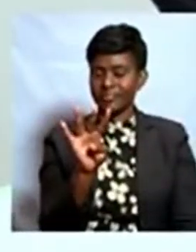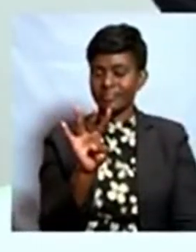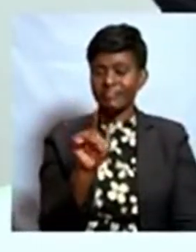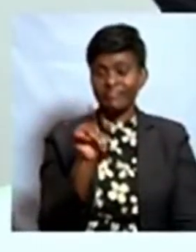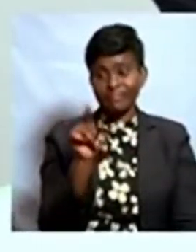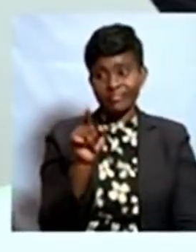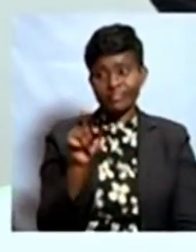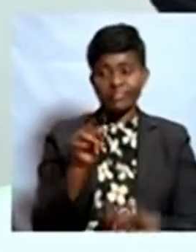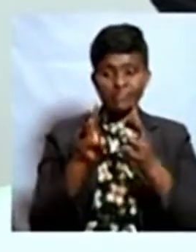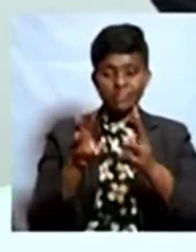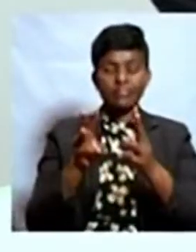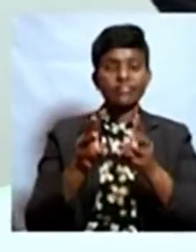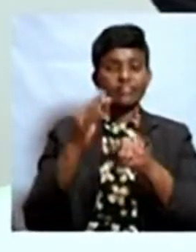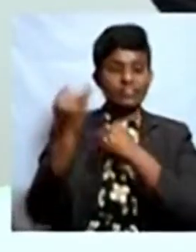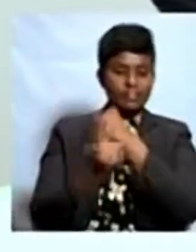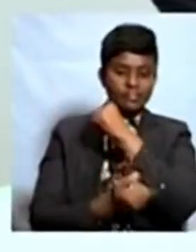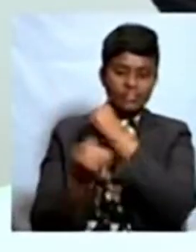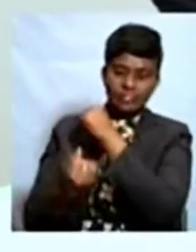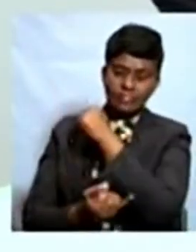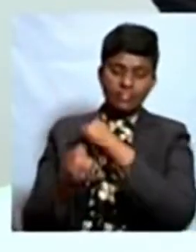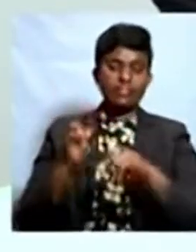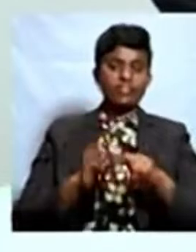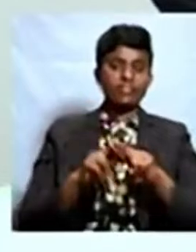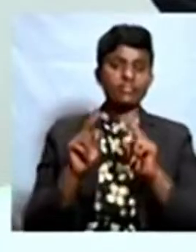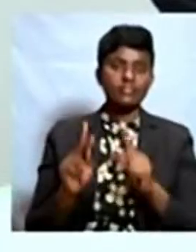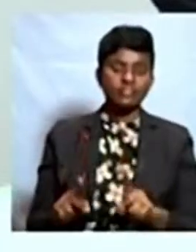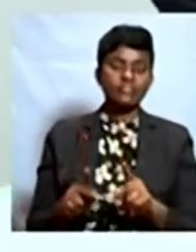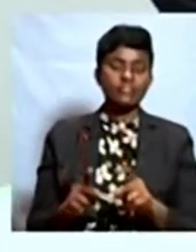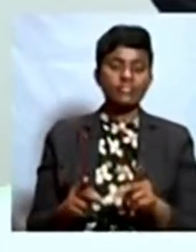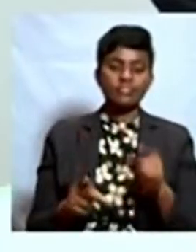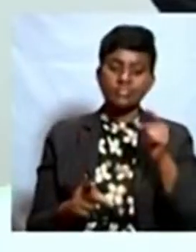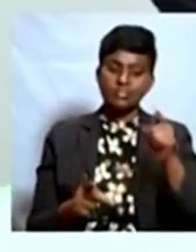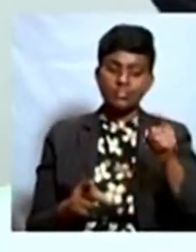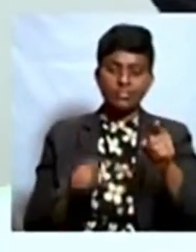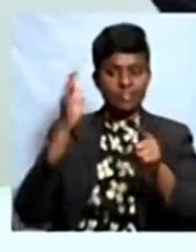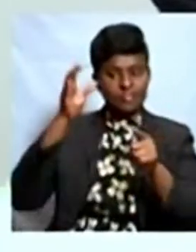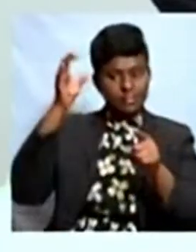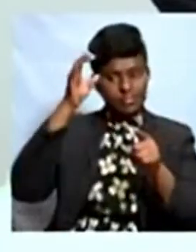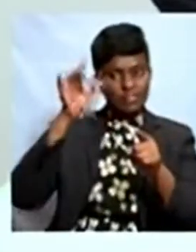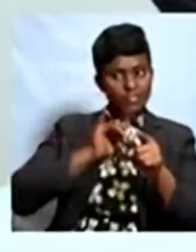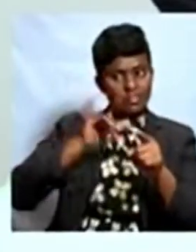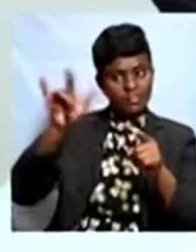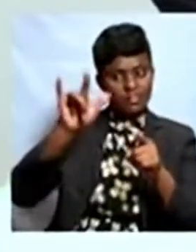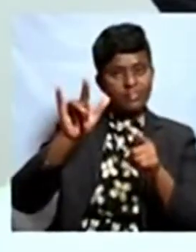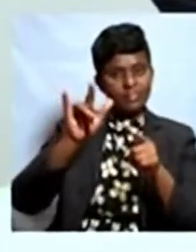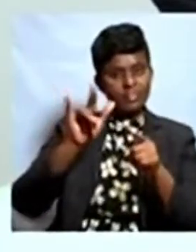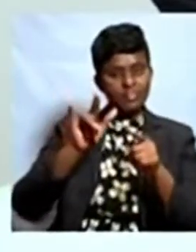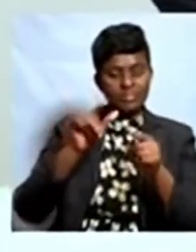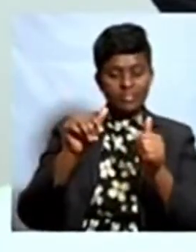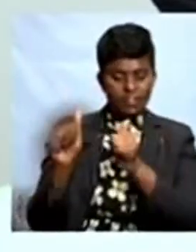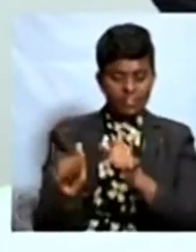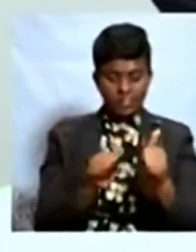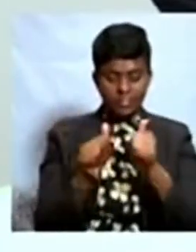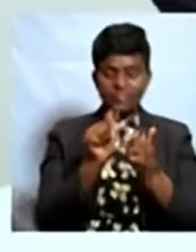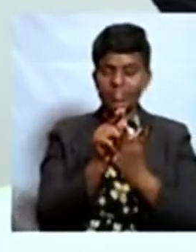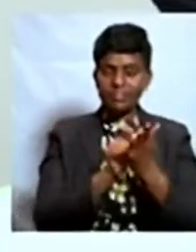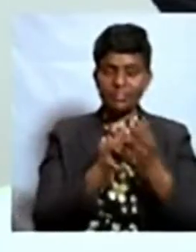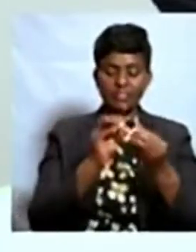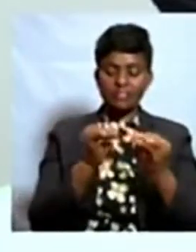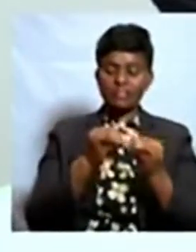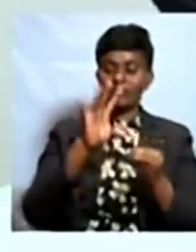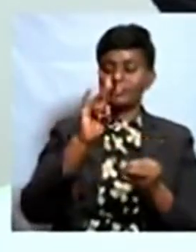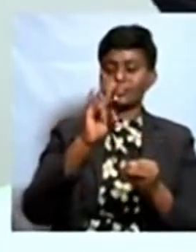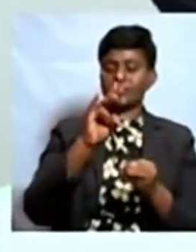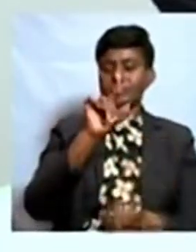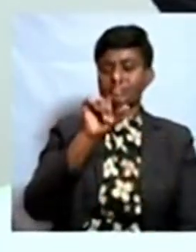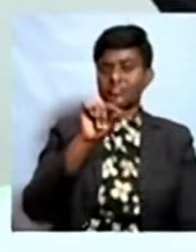way of the introduction, Chair, the Civil Aviation Authority Act number 7 of